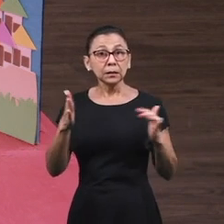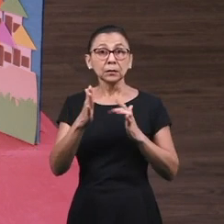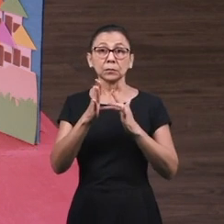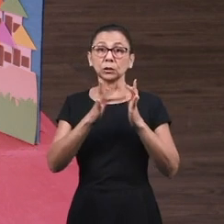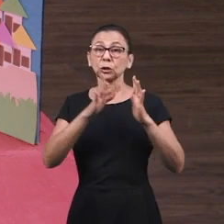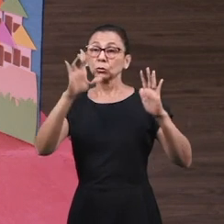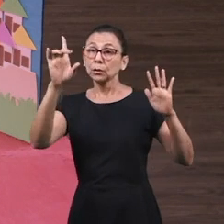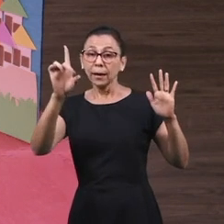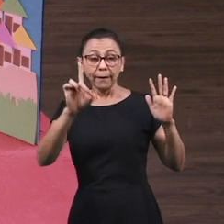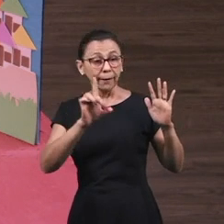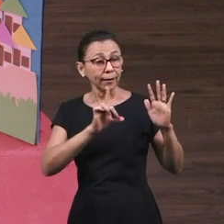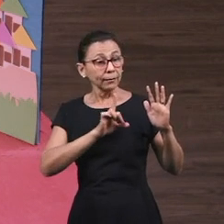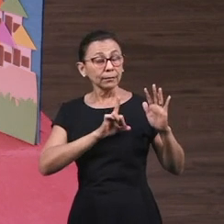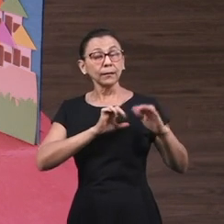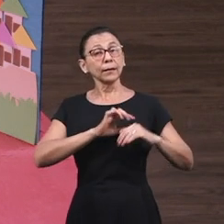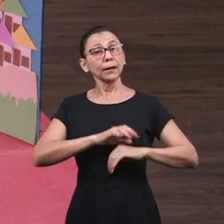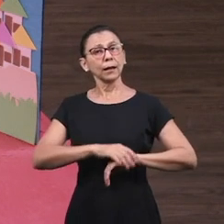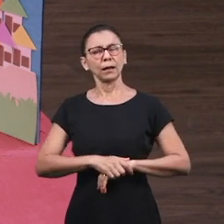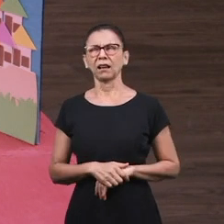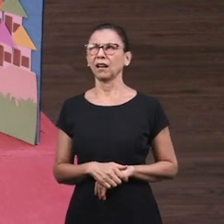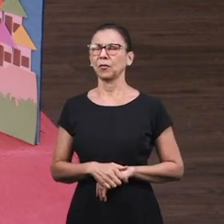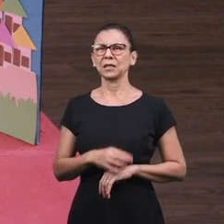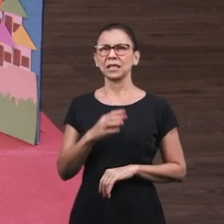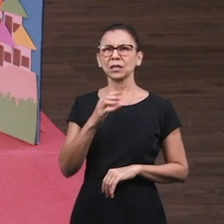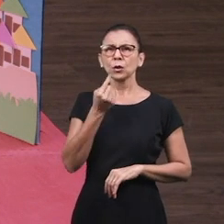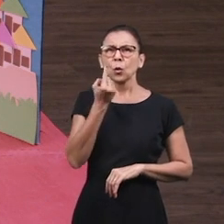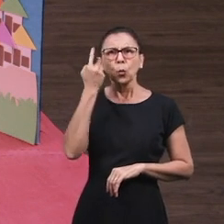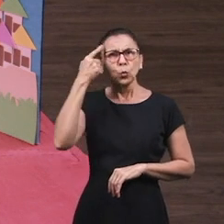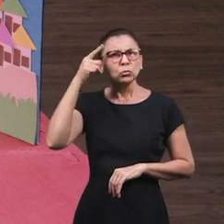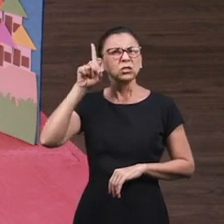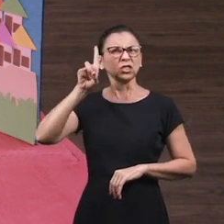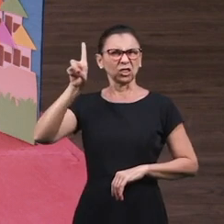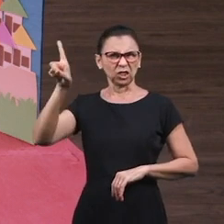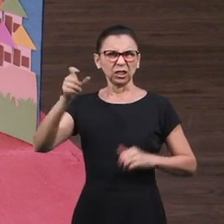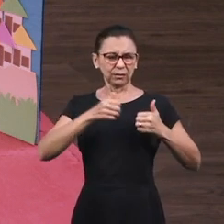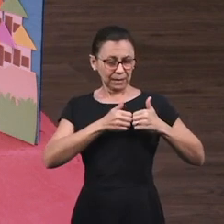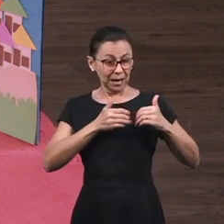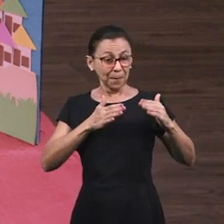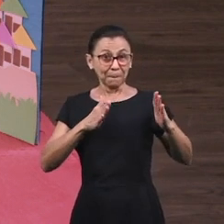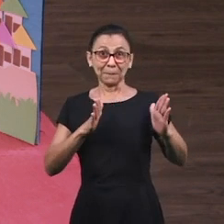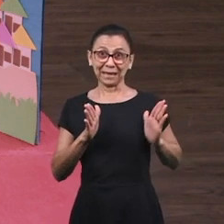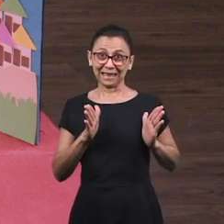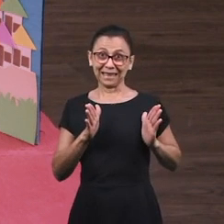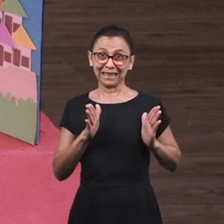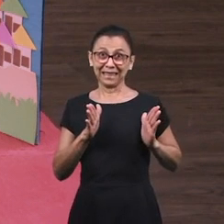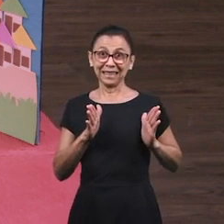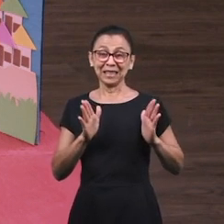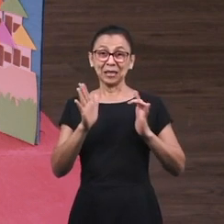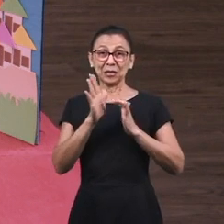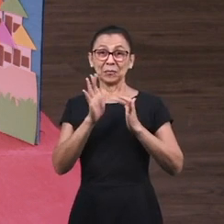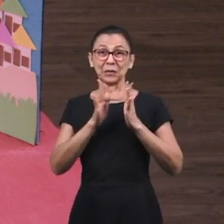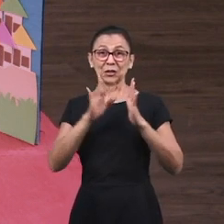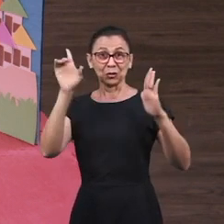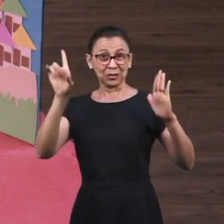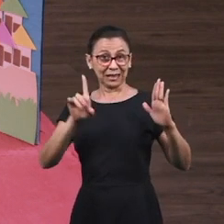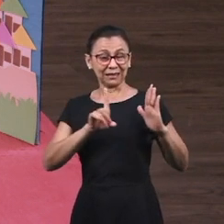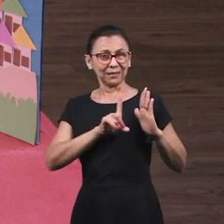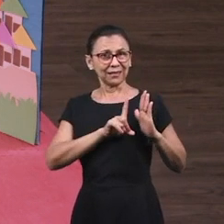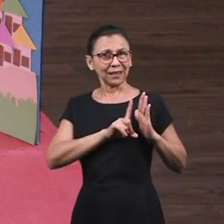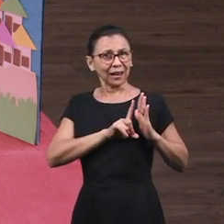born in our hearts. But is it only for one day that we're going to open our hearts? No. The word of the Lord